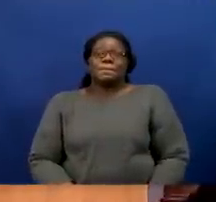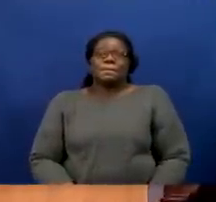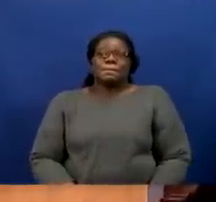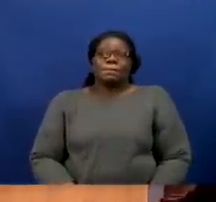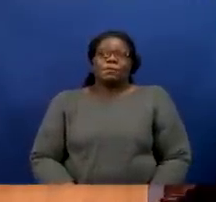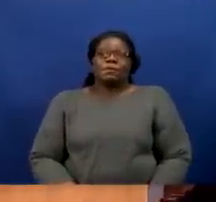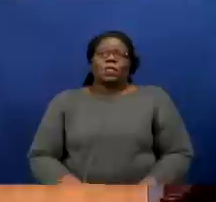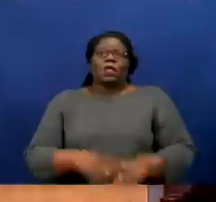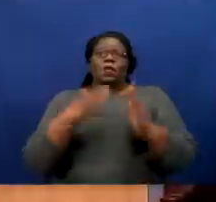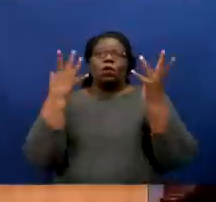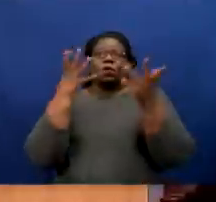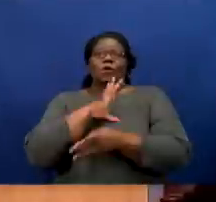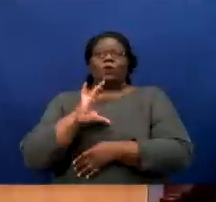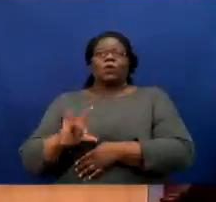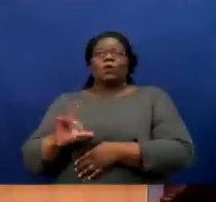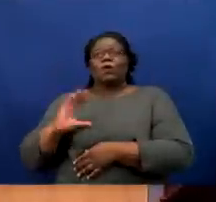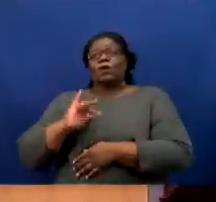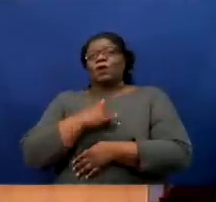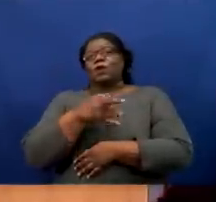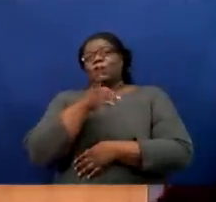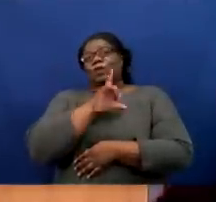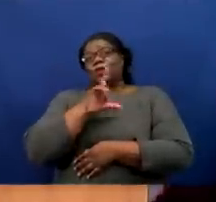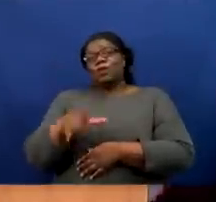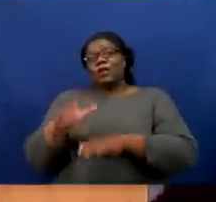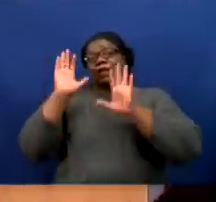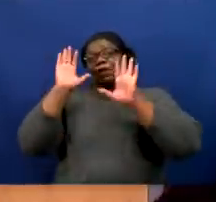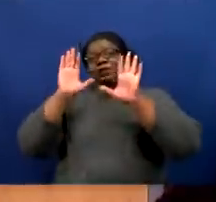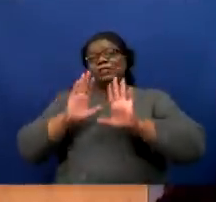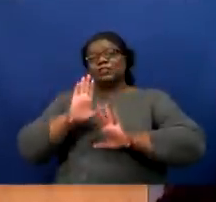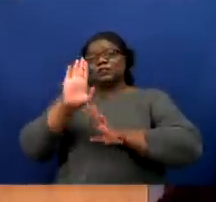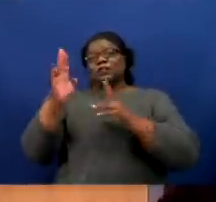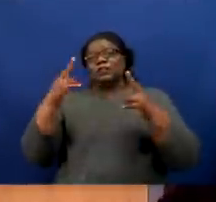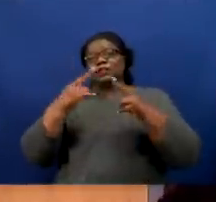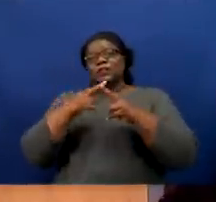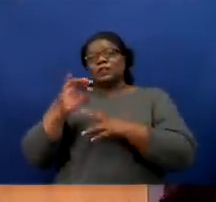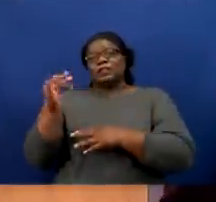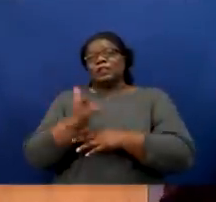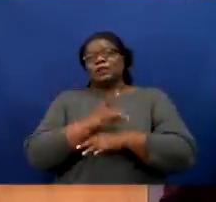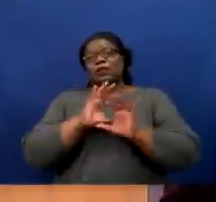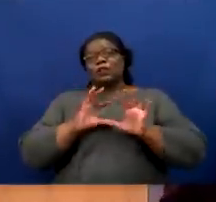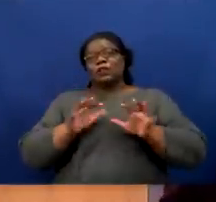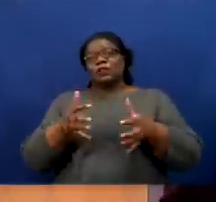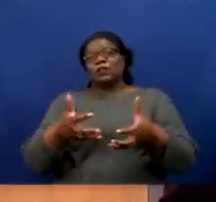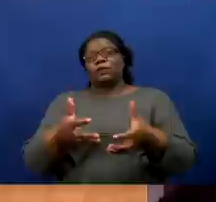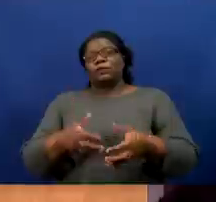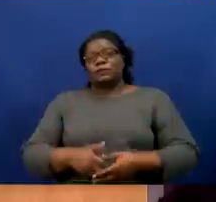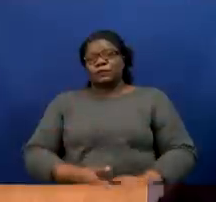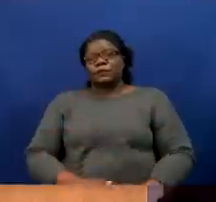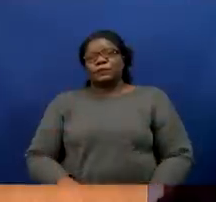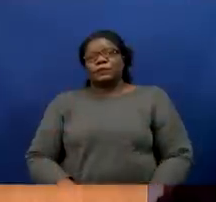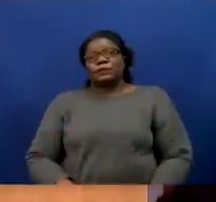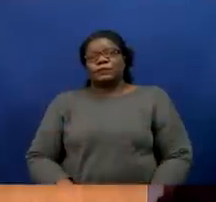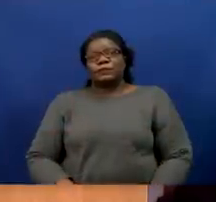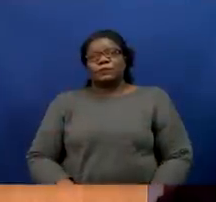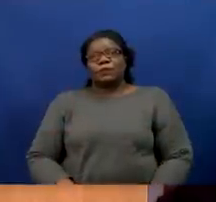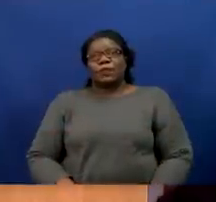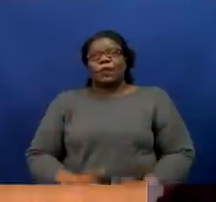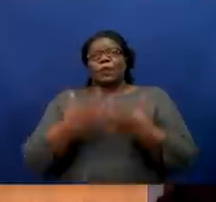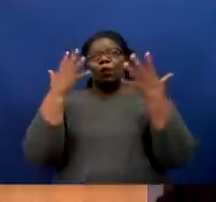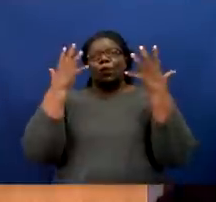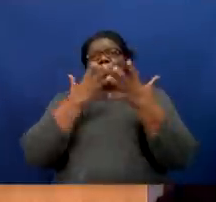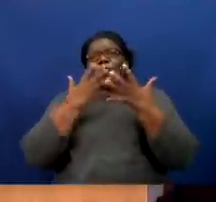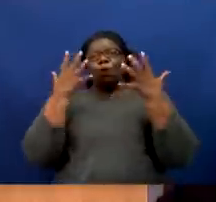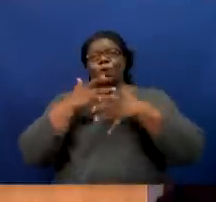Oh Lord, our Lord, how excellent is your name in all the earth. How